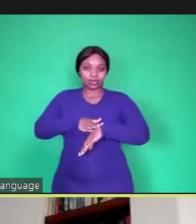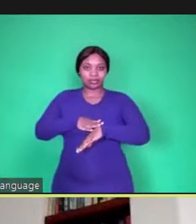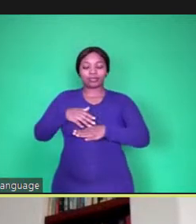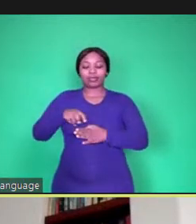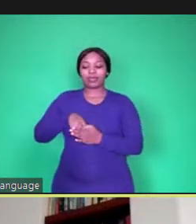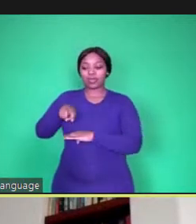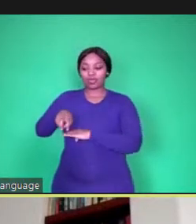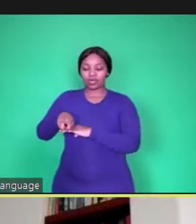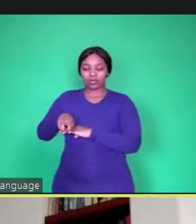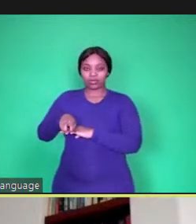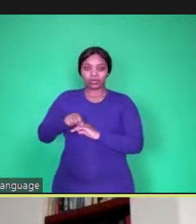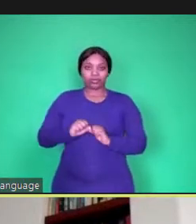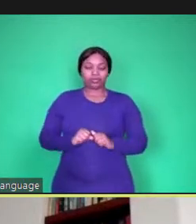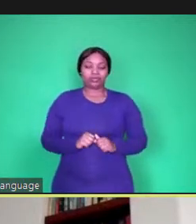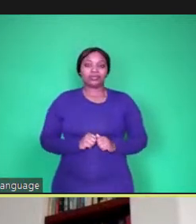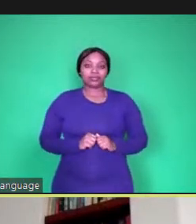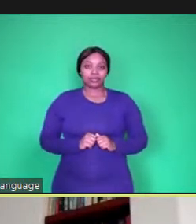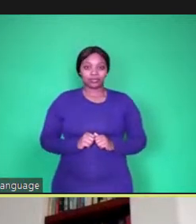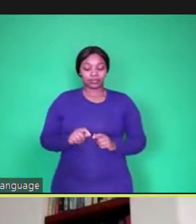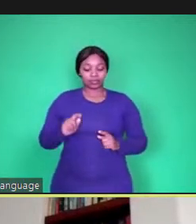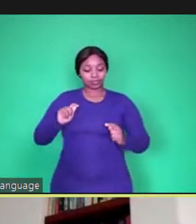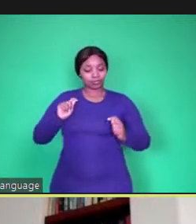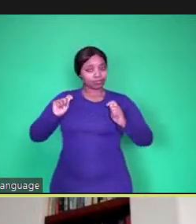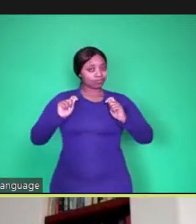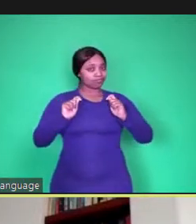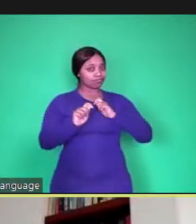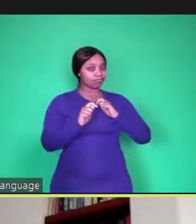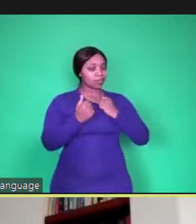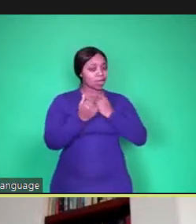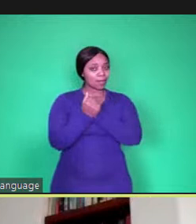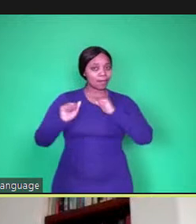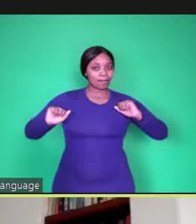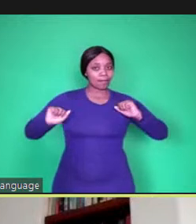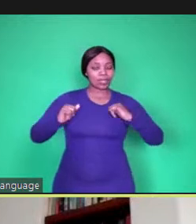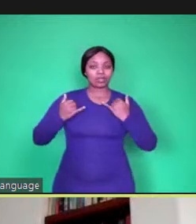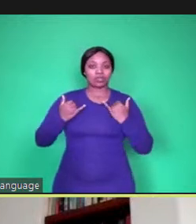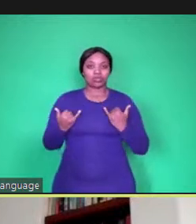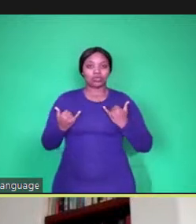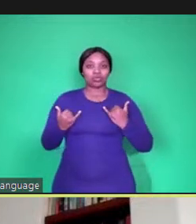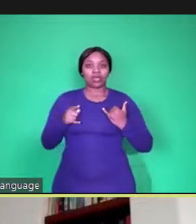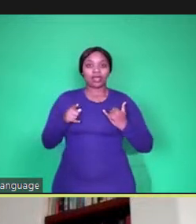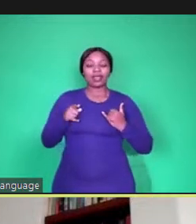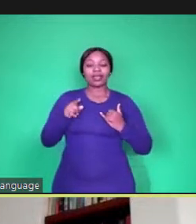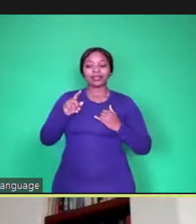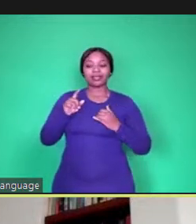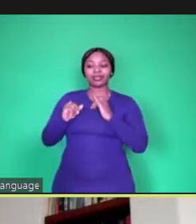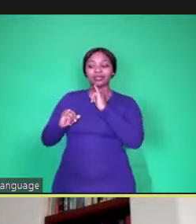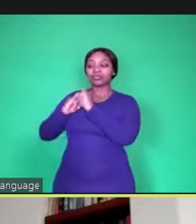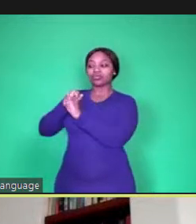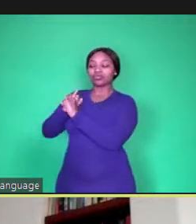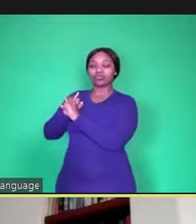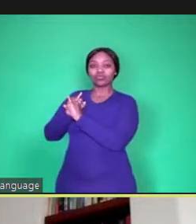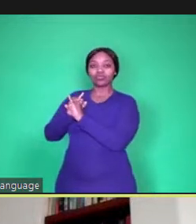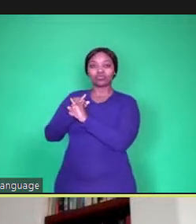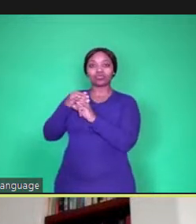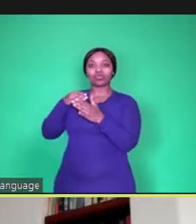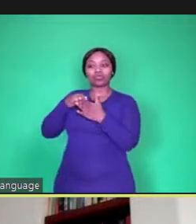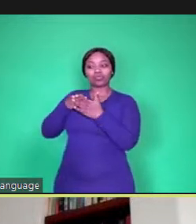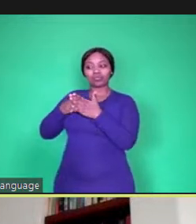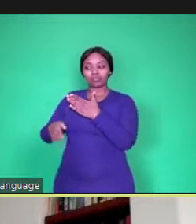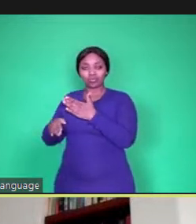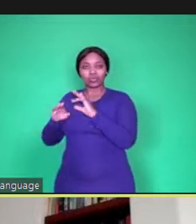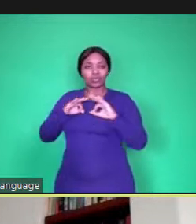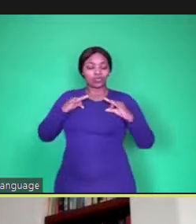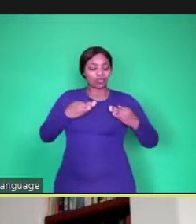With the transition to democracy and the removal of institutional constraints on family migration and